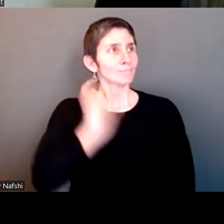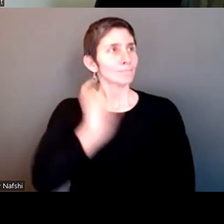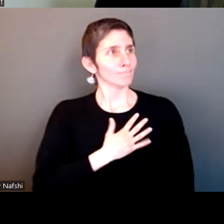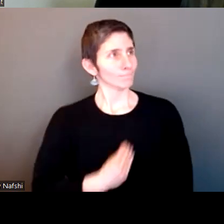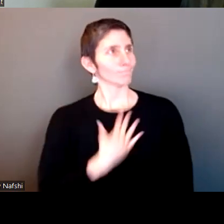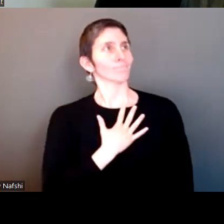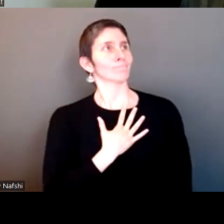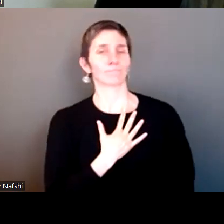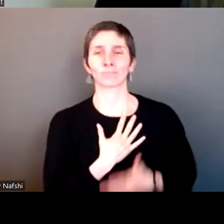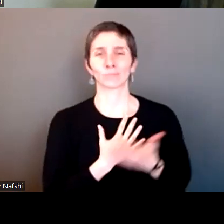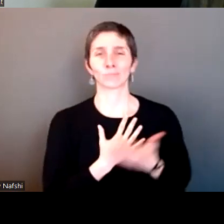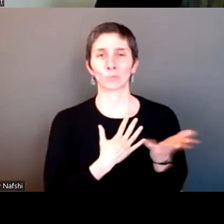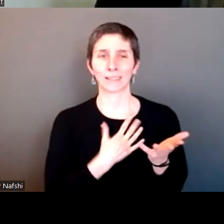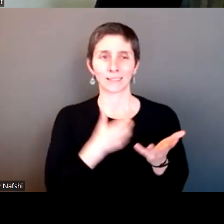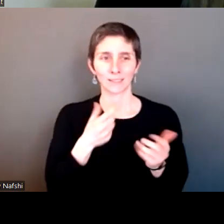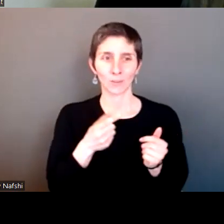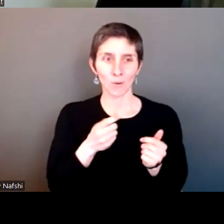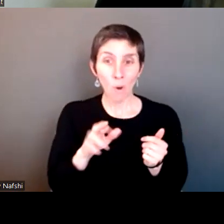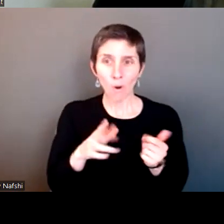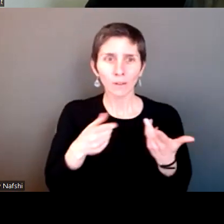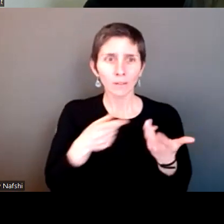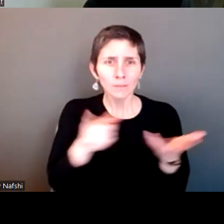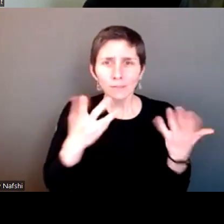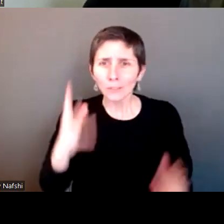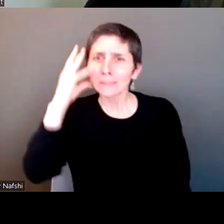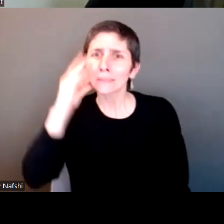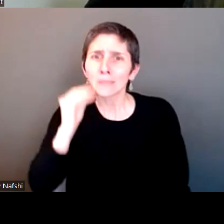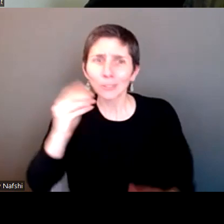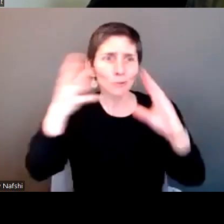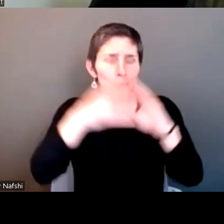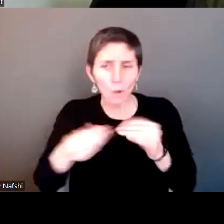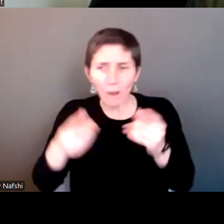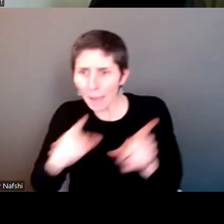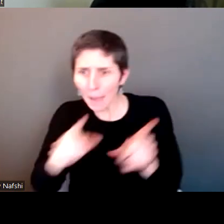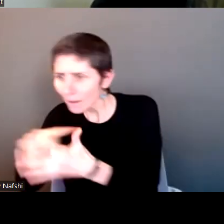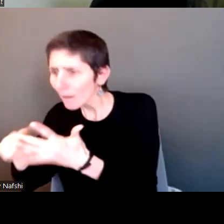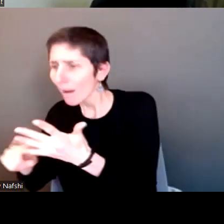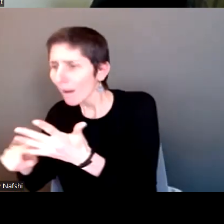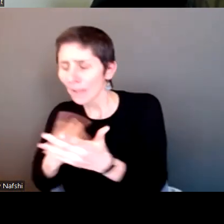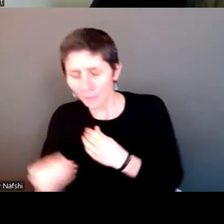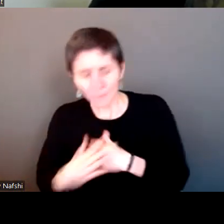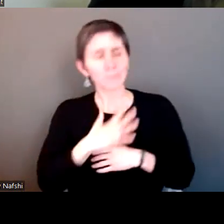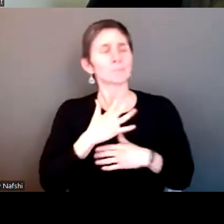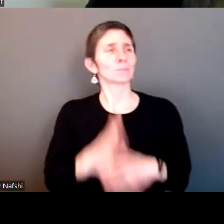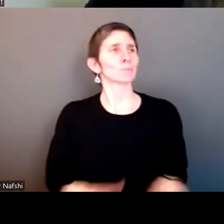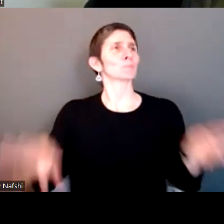know, make you feel like this is all, as hard as it is, it's really worth doing?